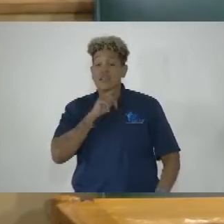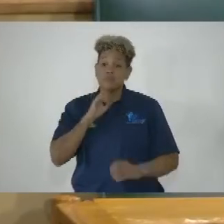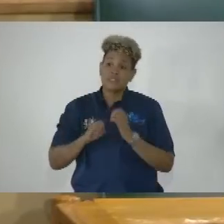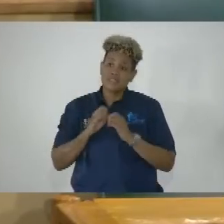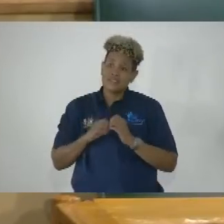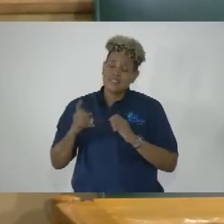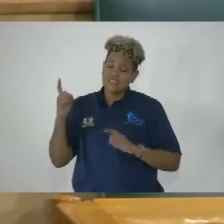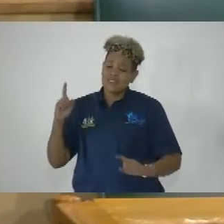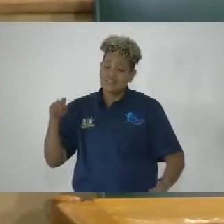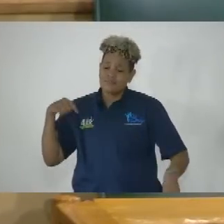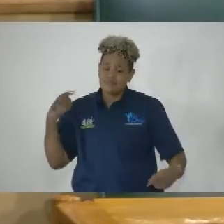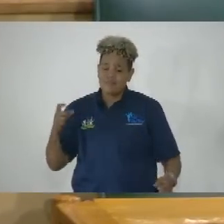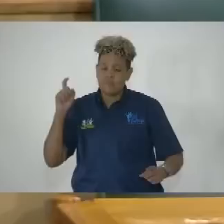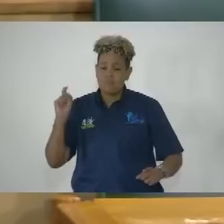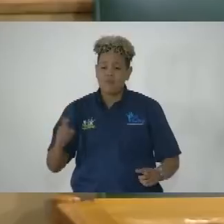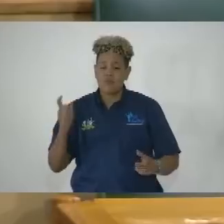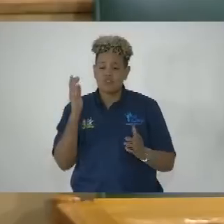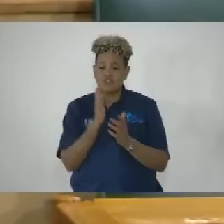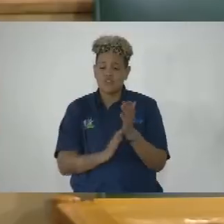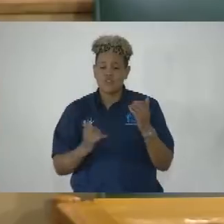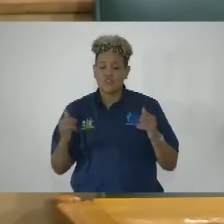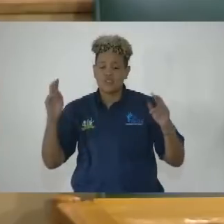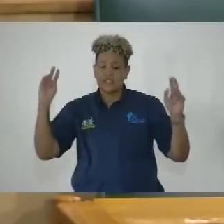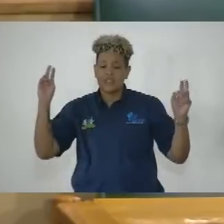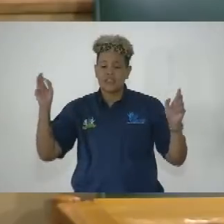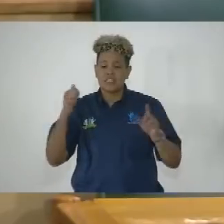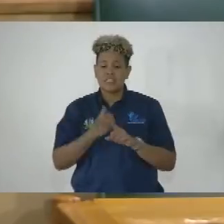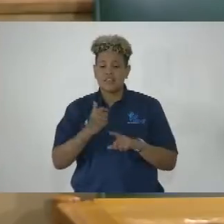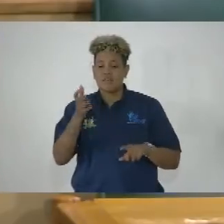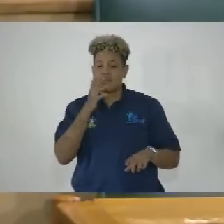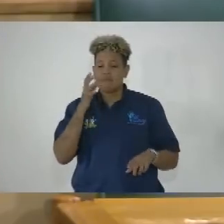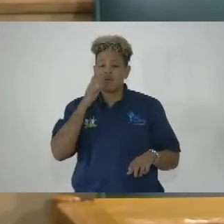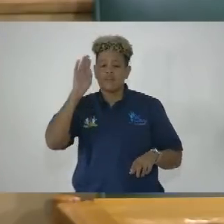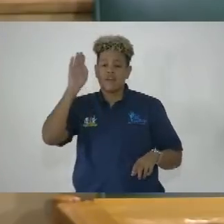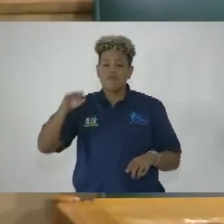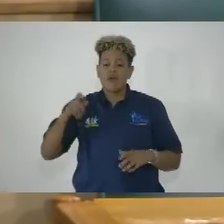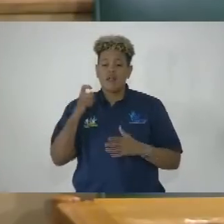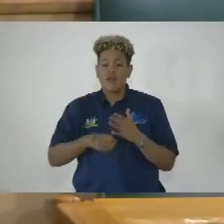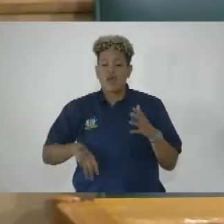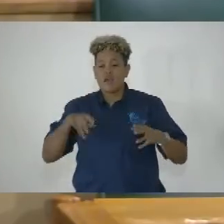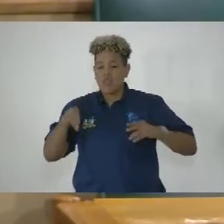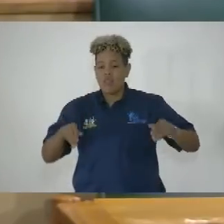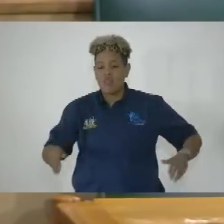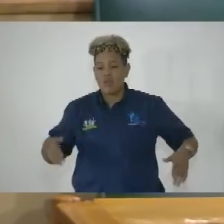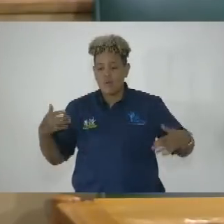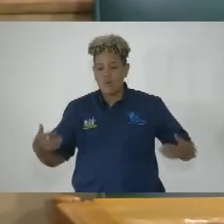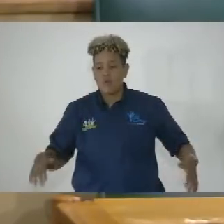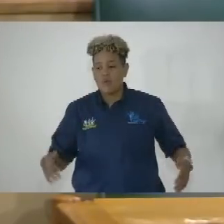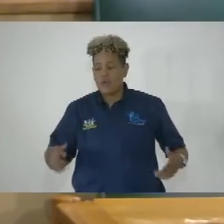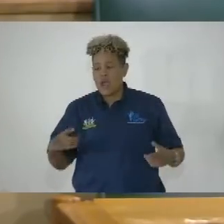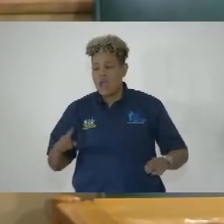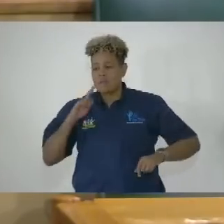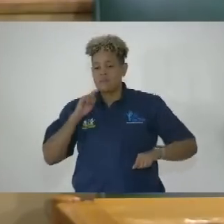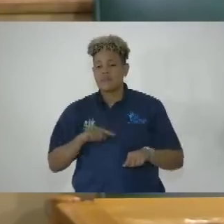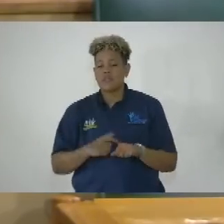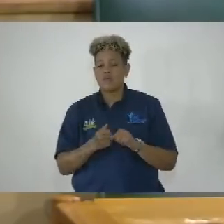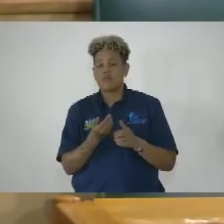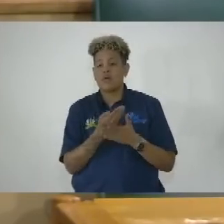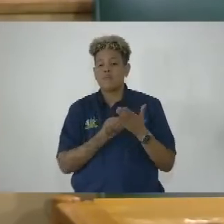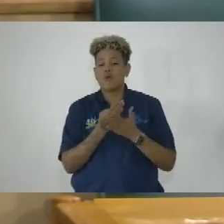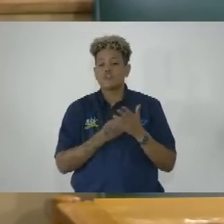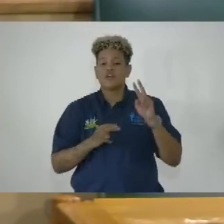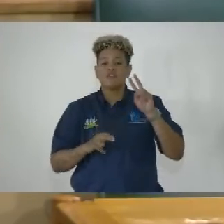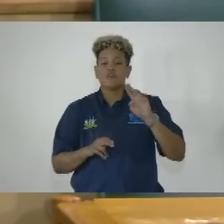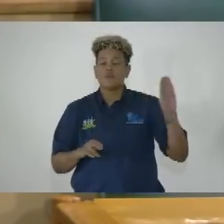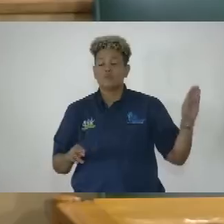renovation must have by now earned the title of mother of all cost overruns. It started with a budget of $2